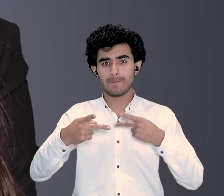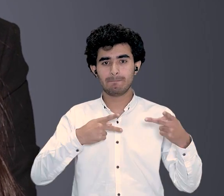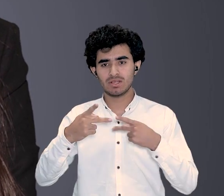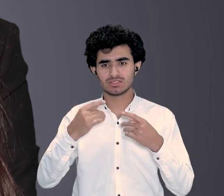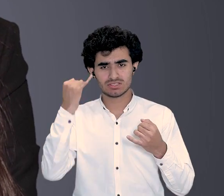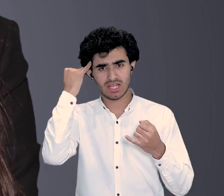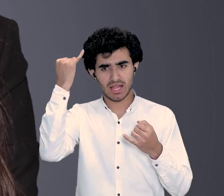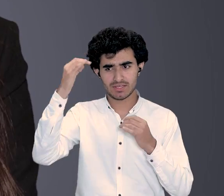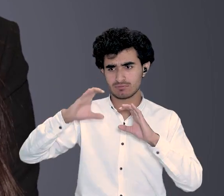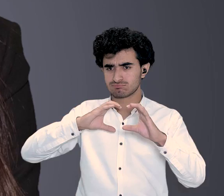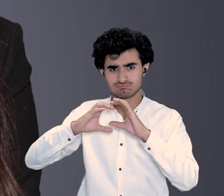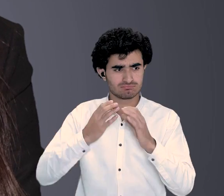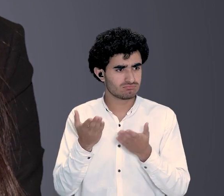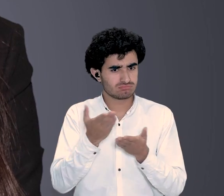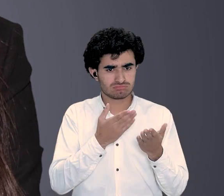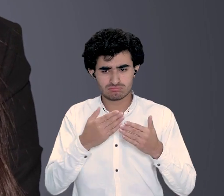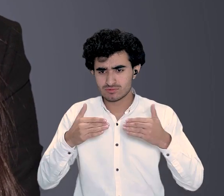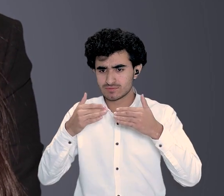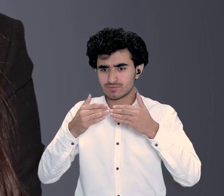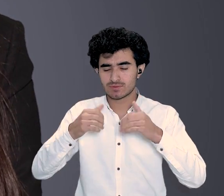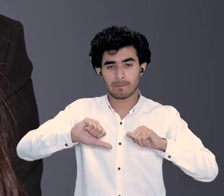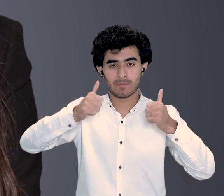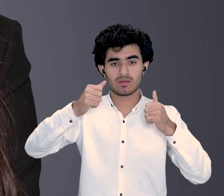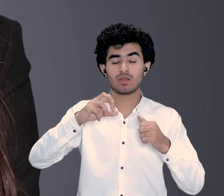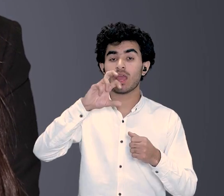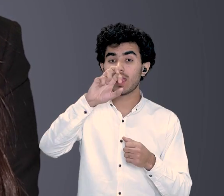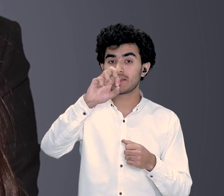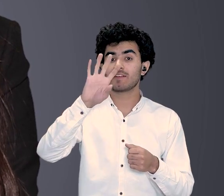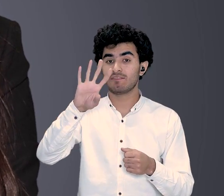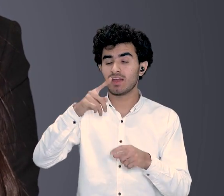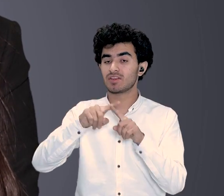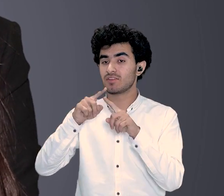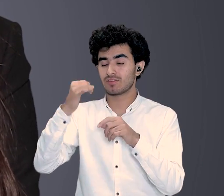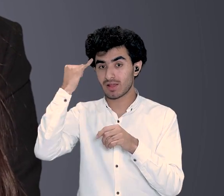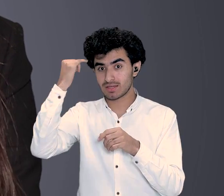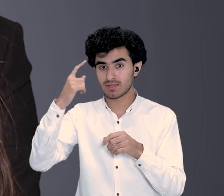Stanford Business School SEED Spark program. And